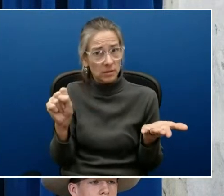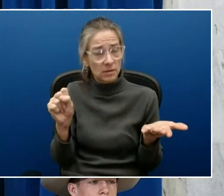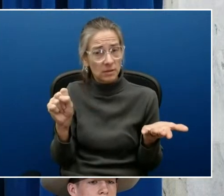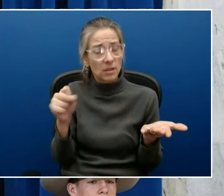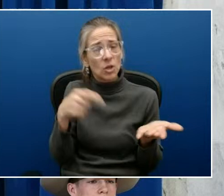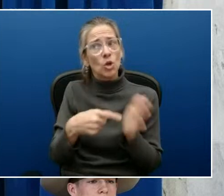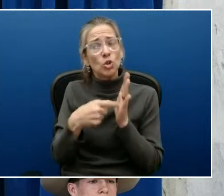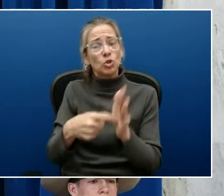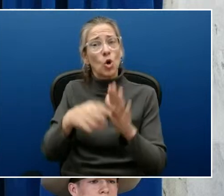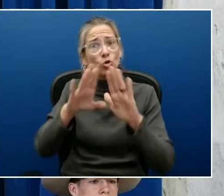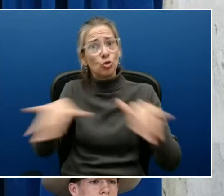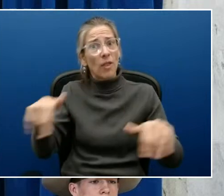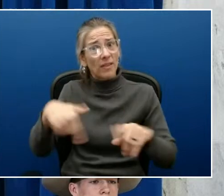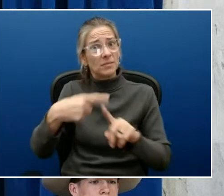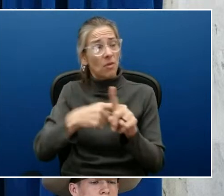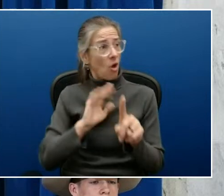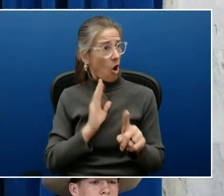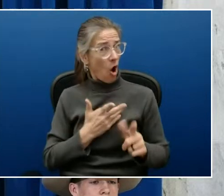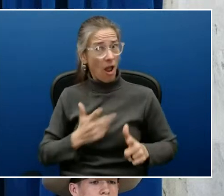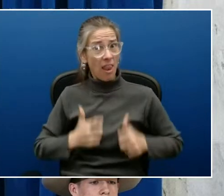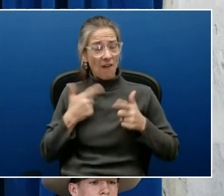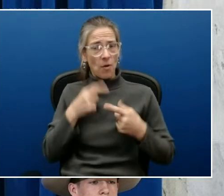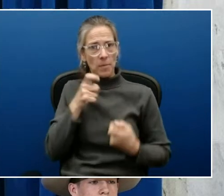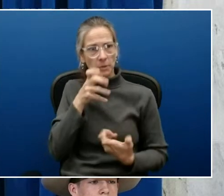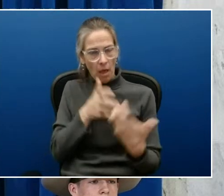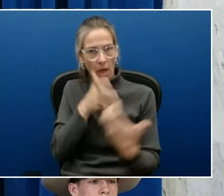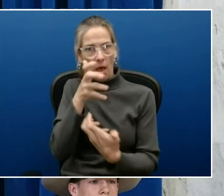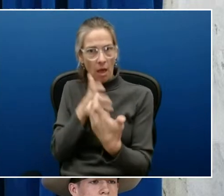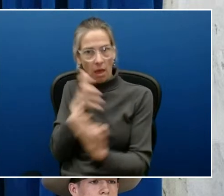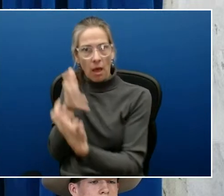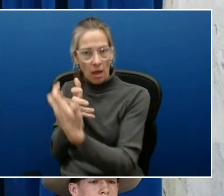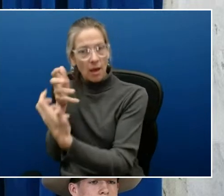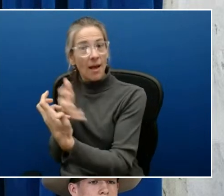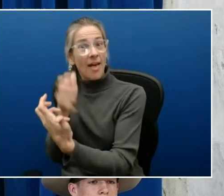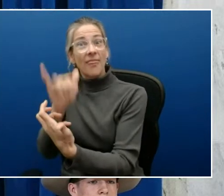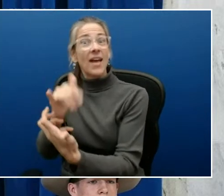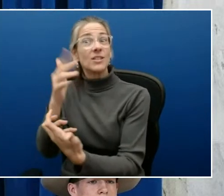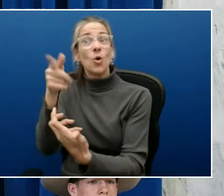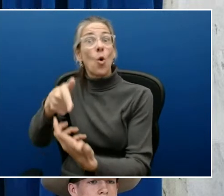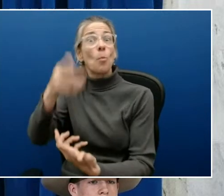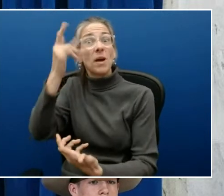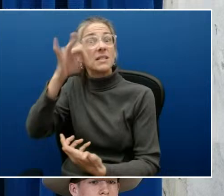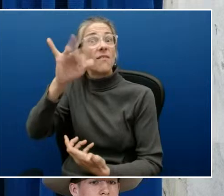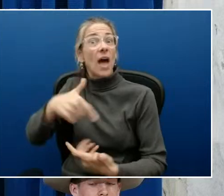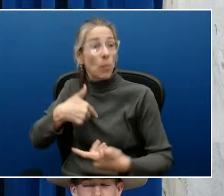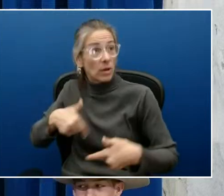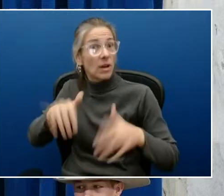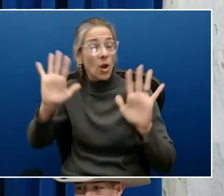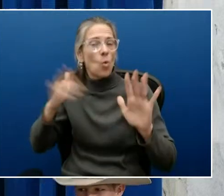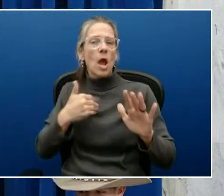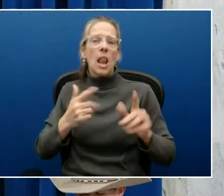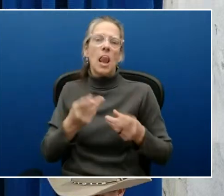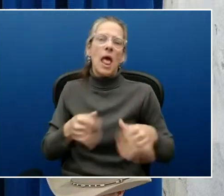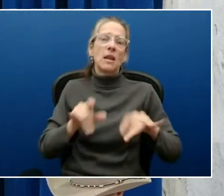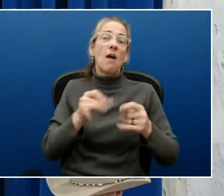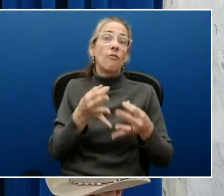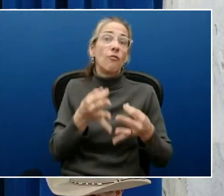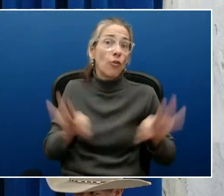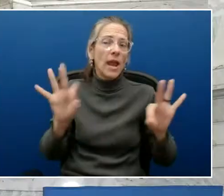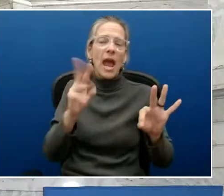our adaptive lifestyle is ultimately the reason that we are still the land of the free and the home of the brave. Thank you.